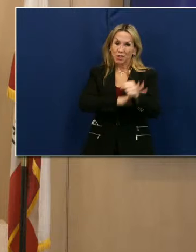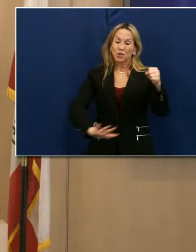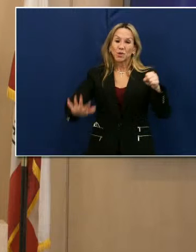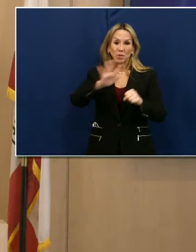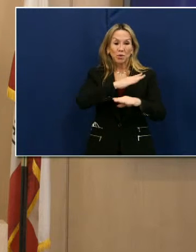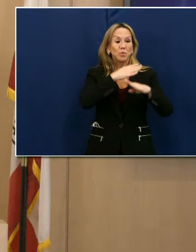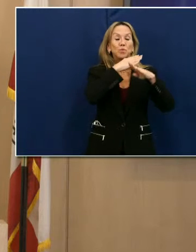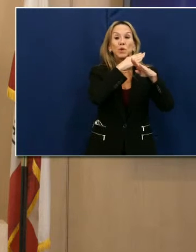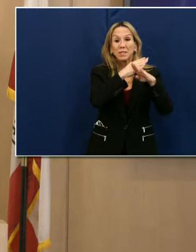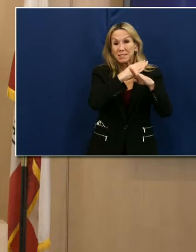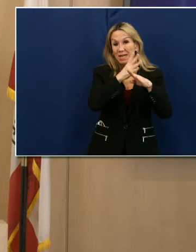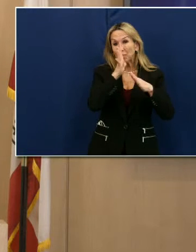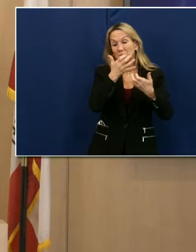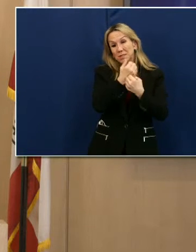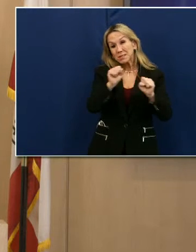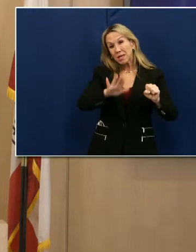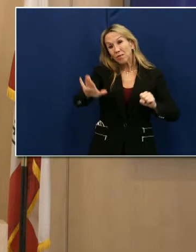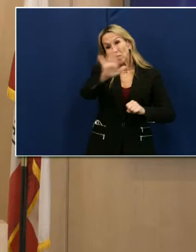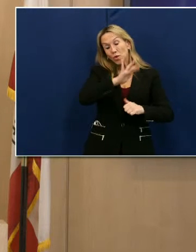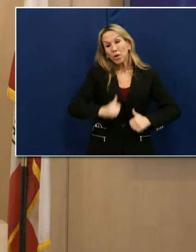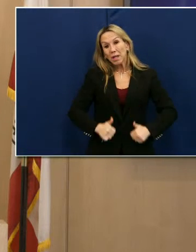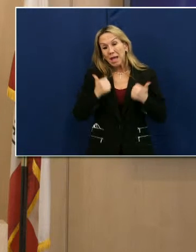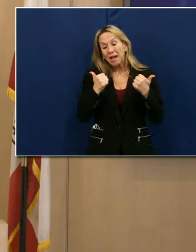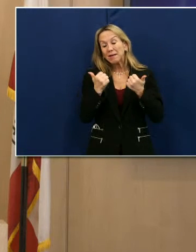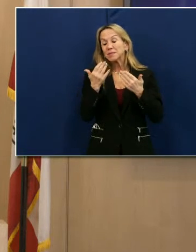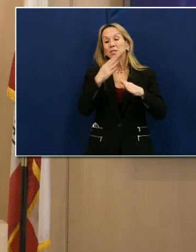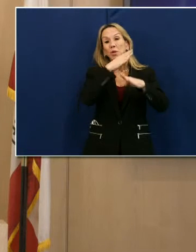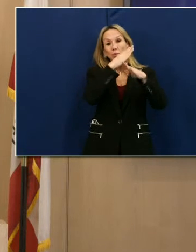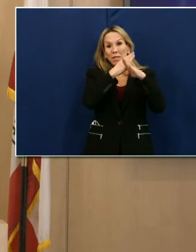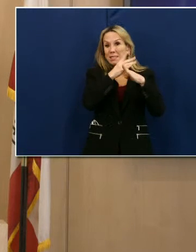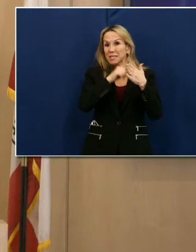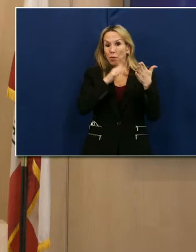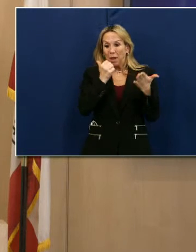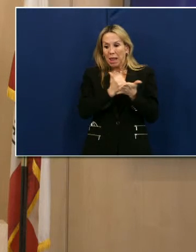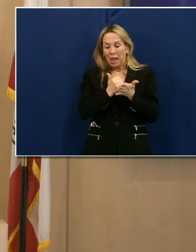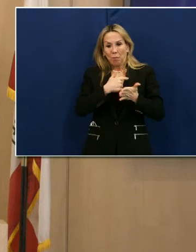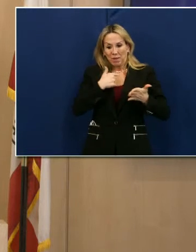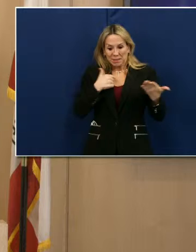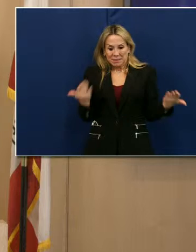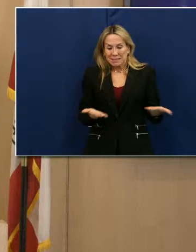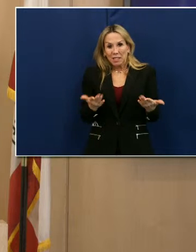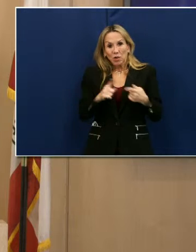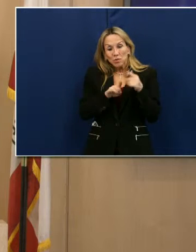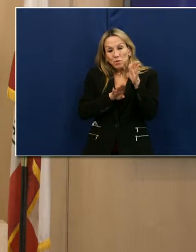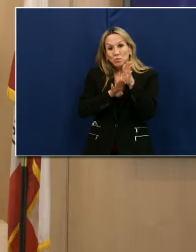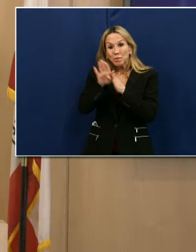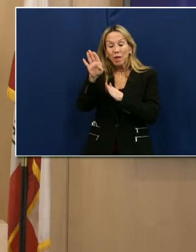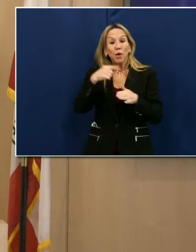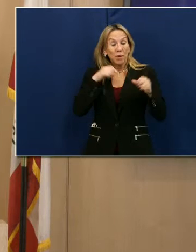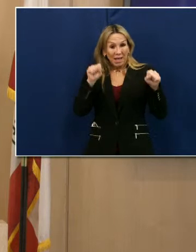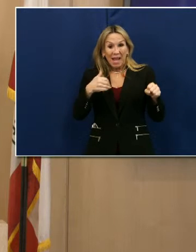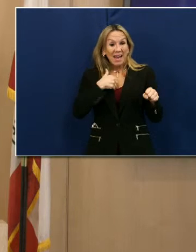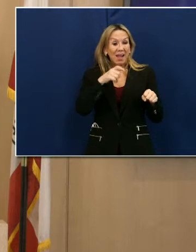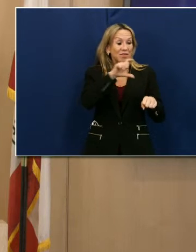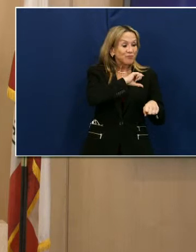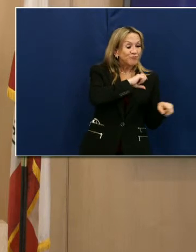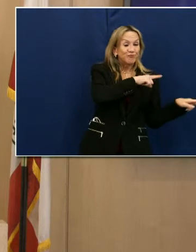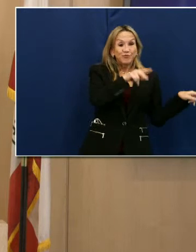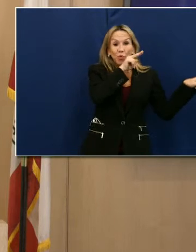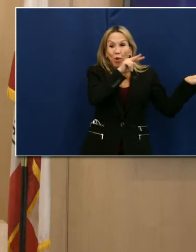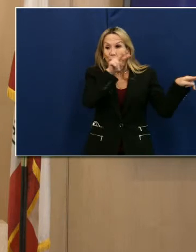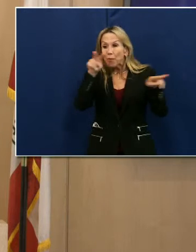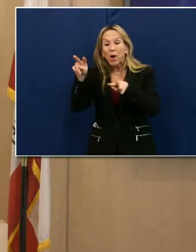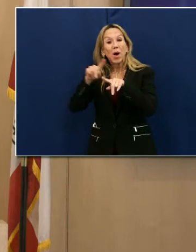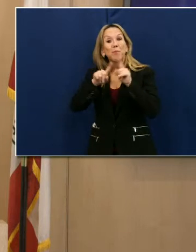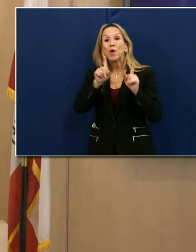designed to guide us as best we can out here. We can have enforcement teams and all of the types of things we do to try and navigate it through. But ultimately, each and every San